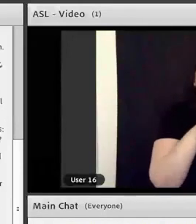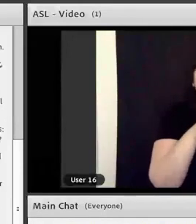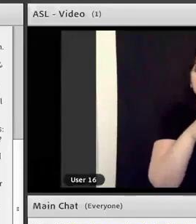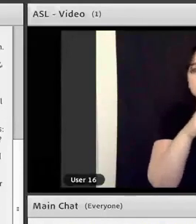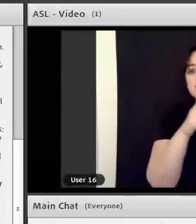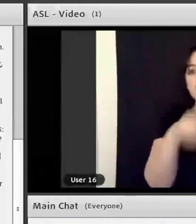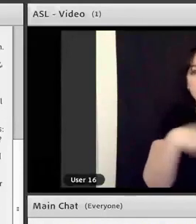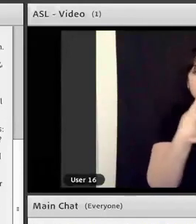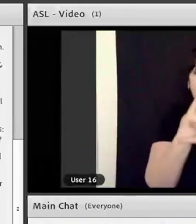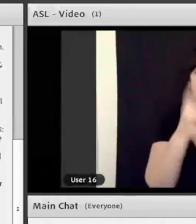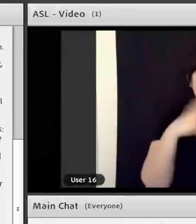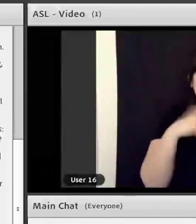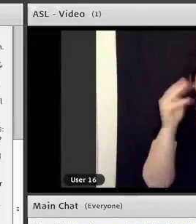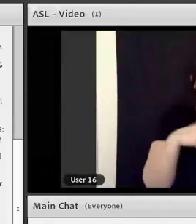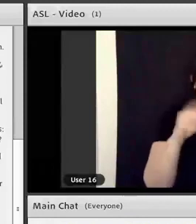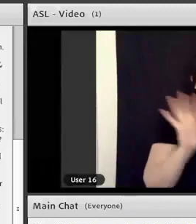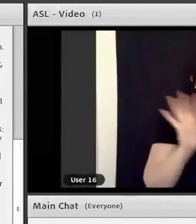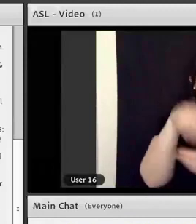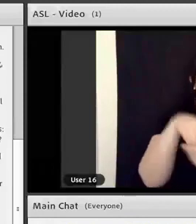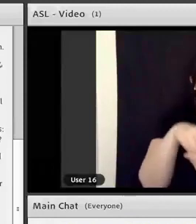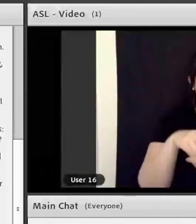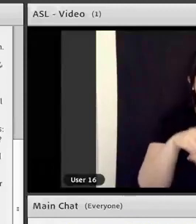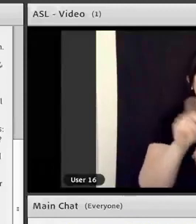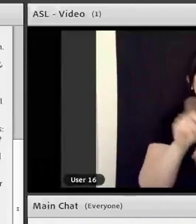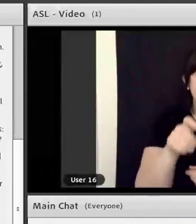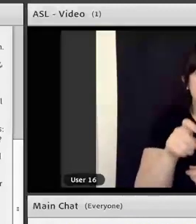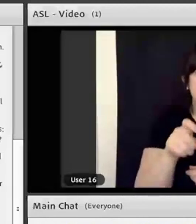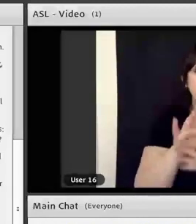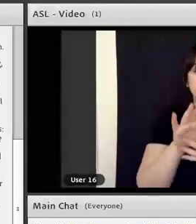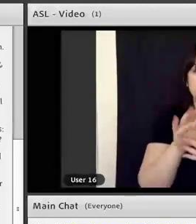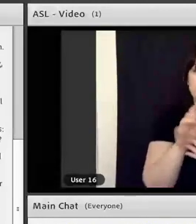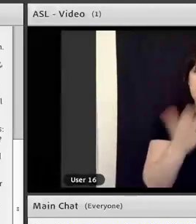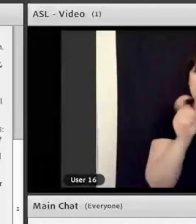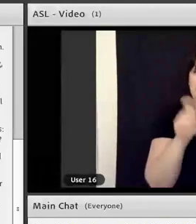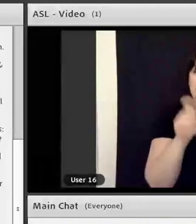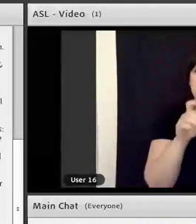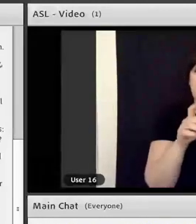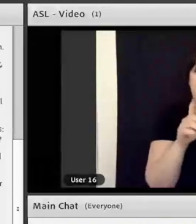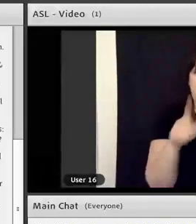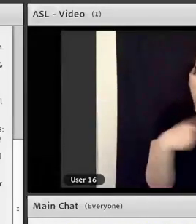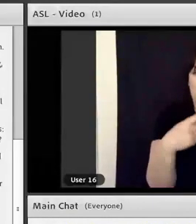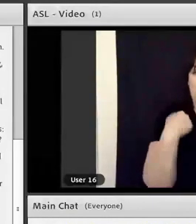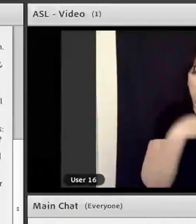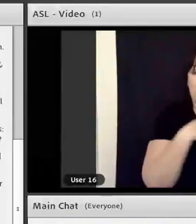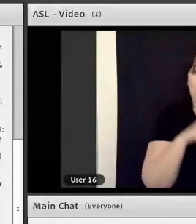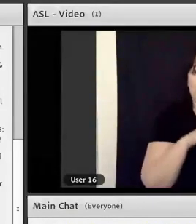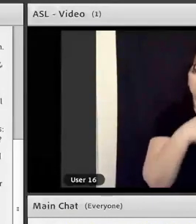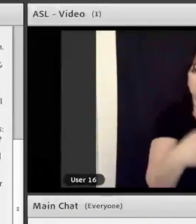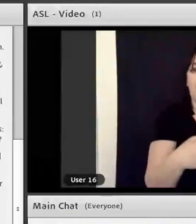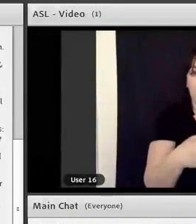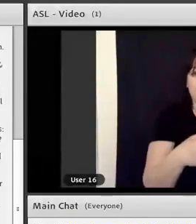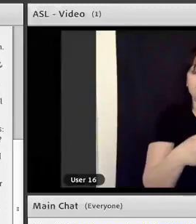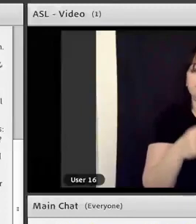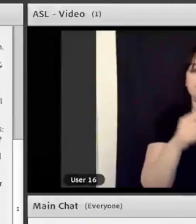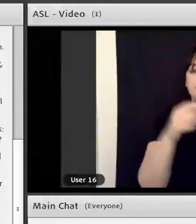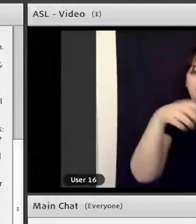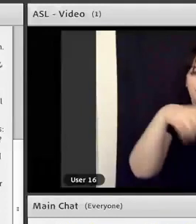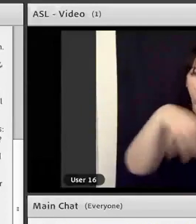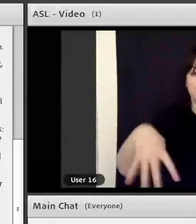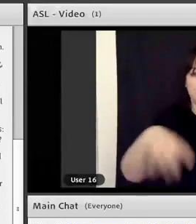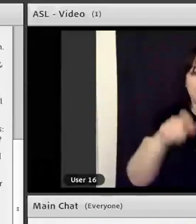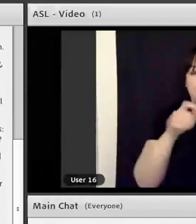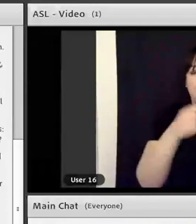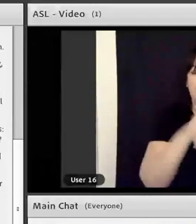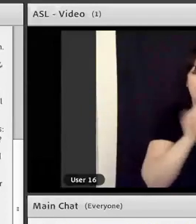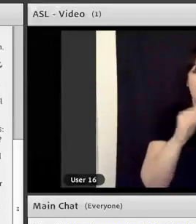important. And it maybe should be made more explicit when we present the tree, that the purpose of this tree was for how to choose